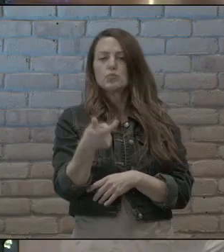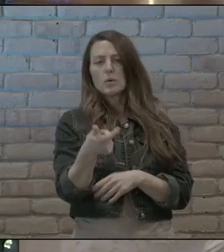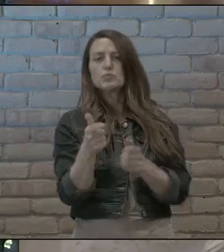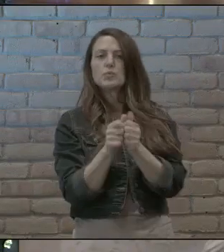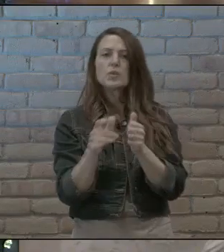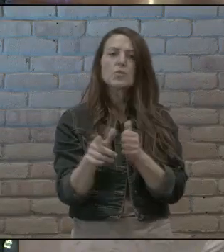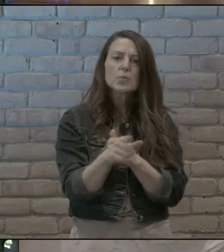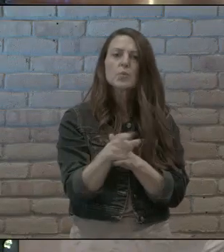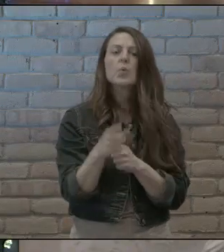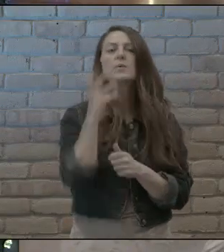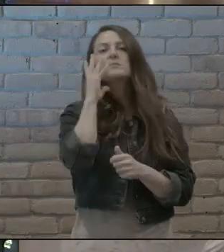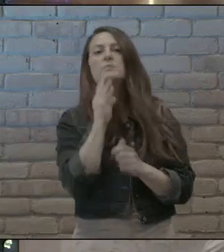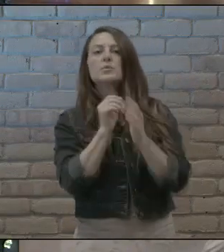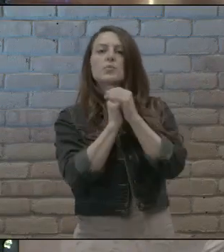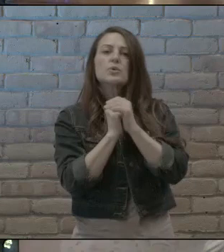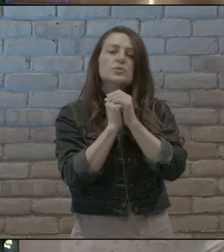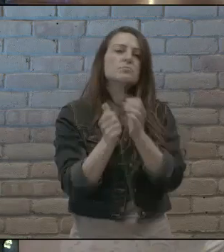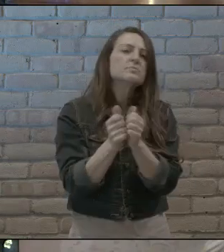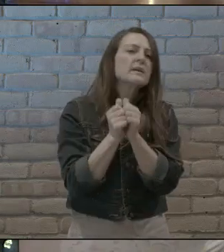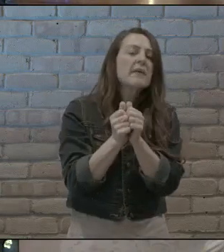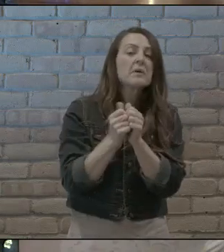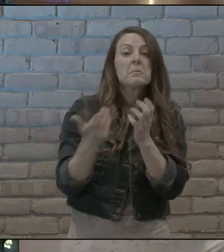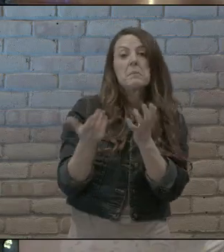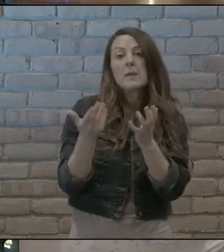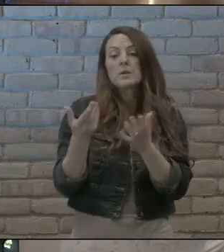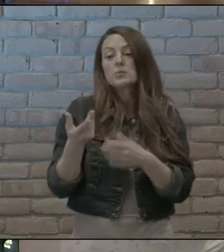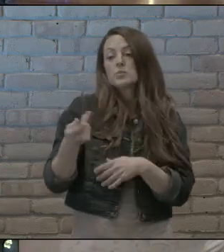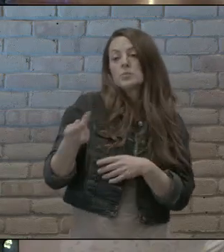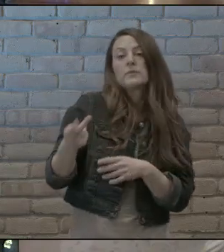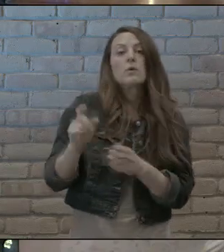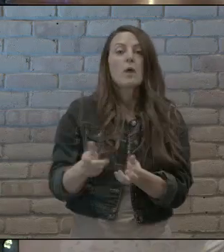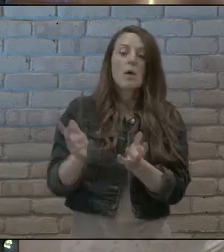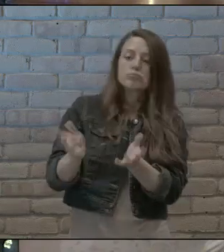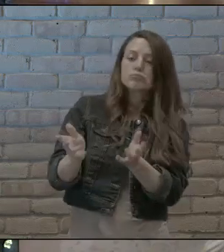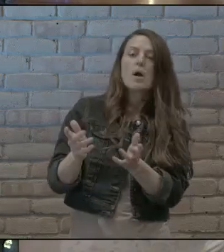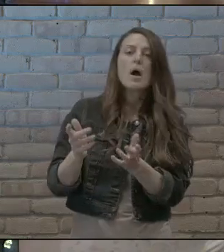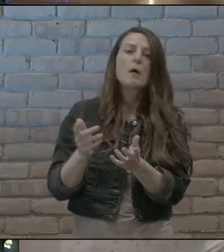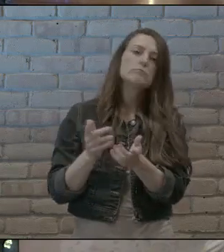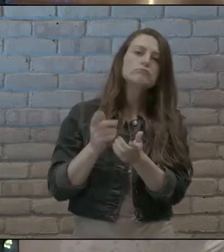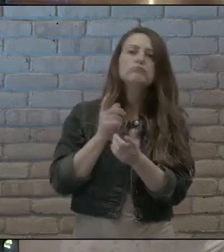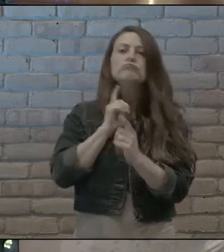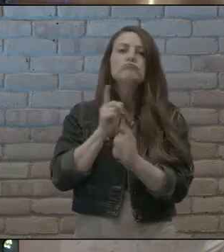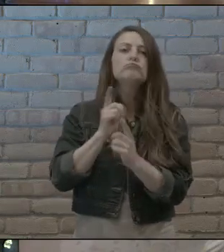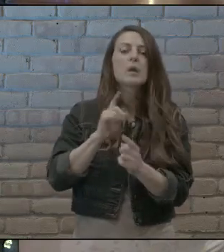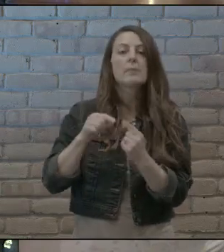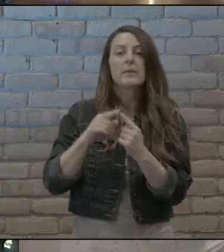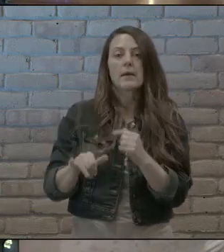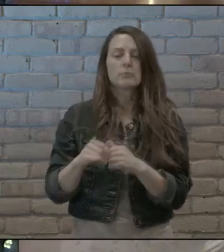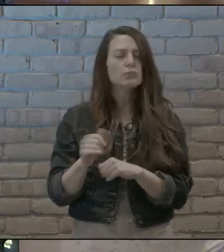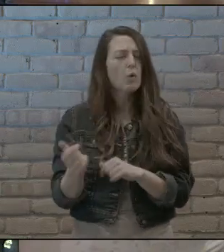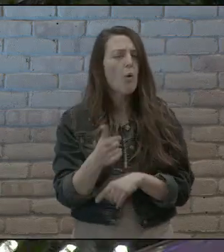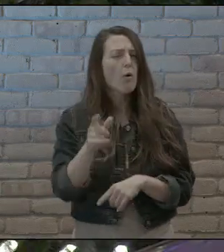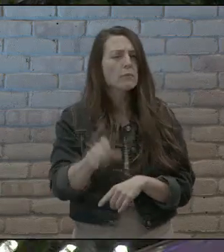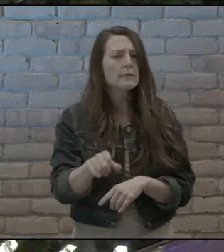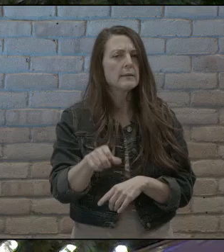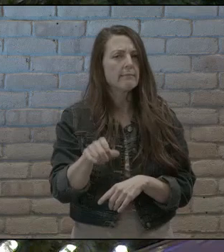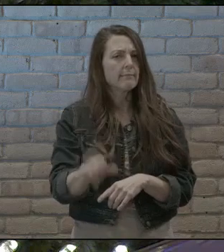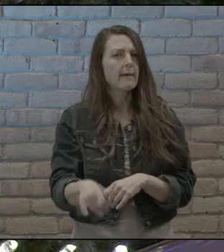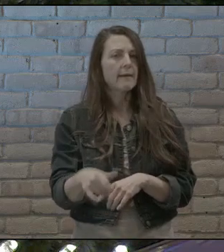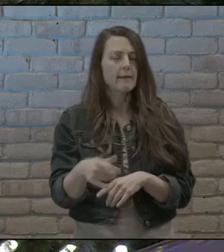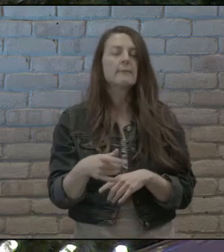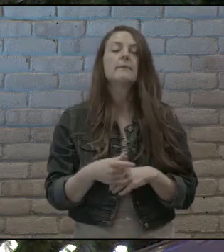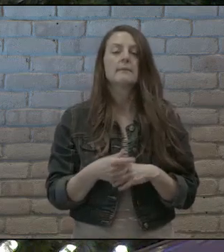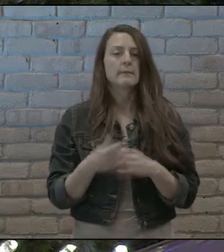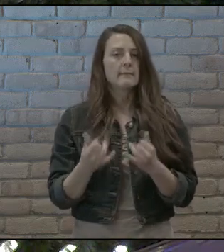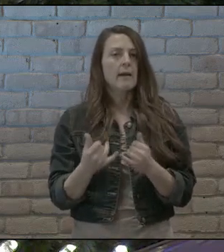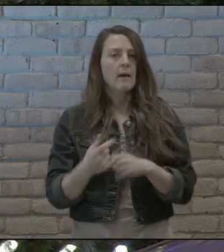be able to talk with them about it, which is something I think we all need here as we continue on in 2020. Some of the other features that are gonna be